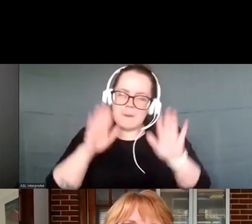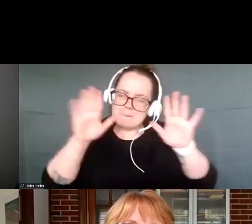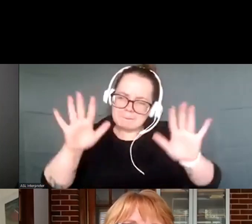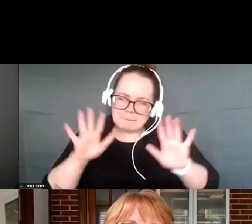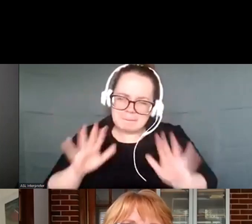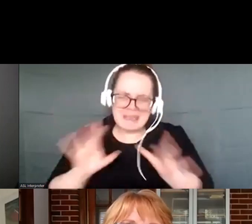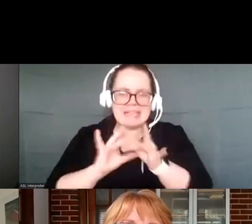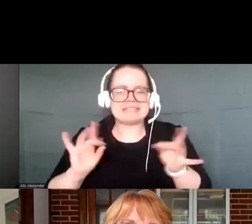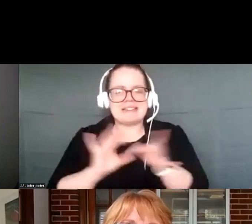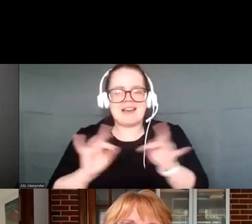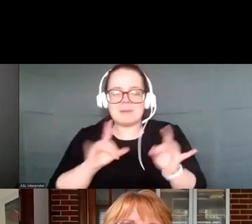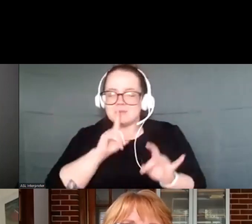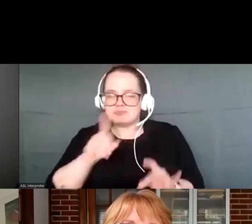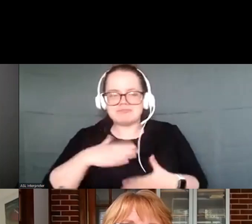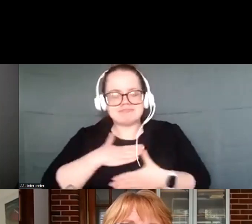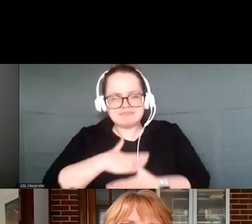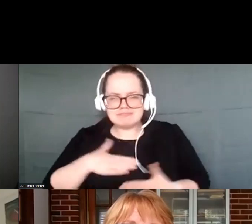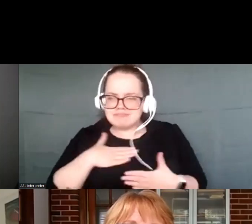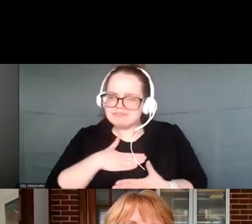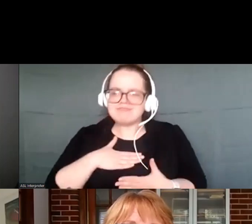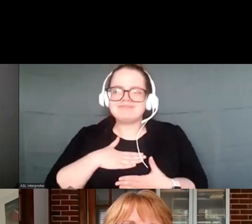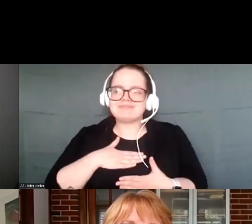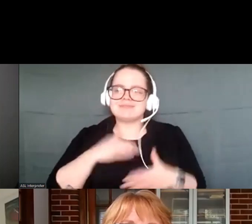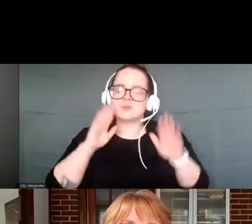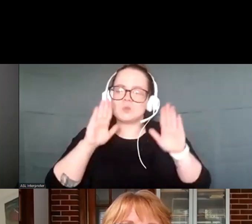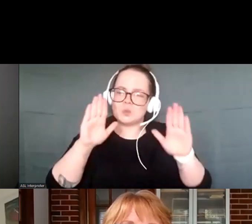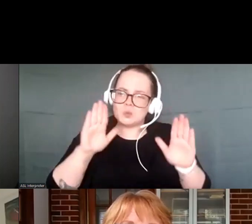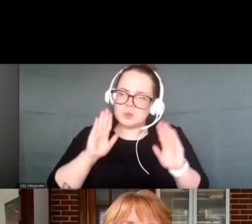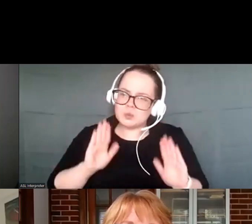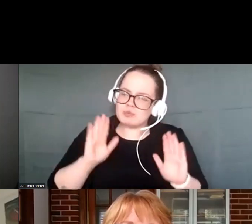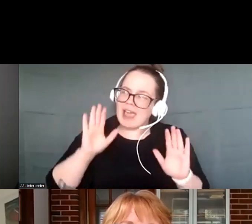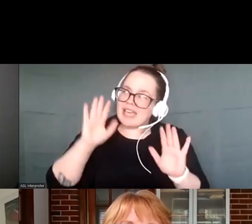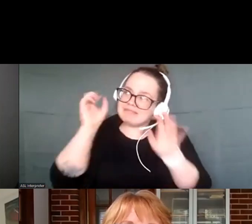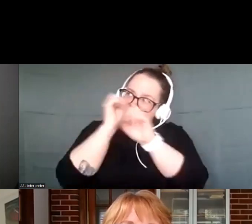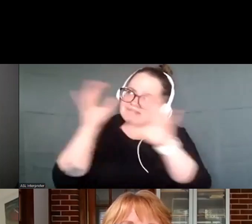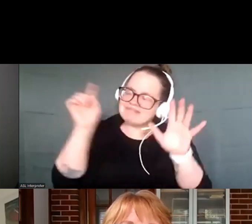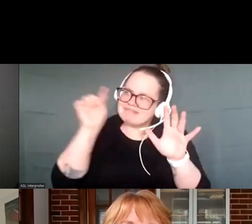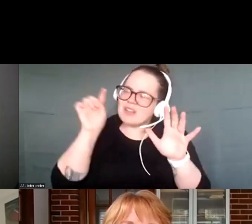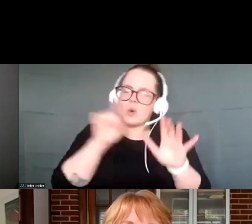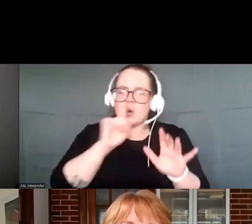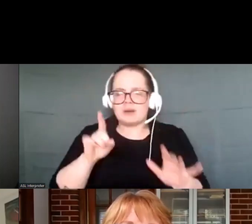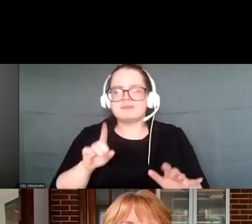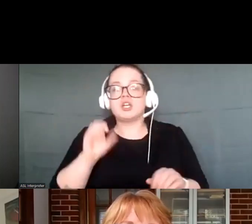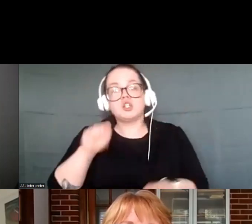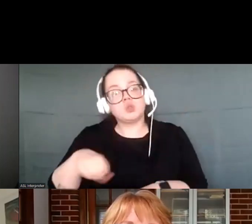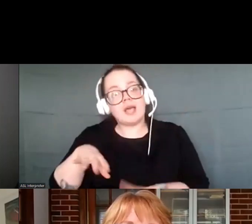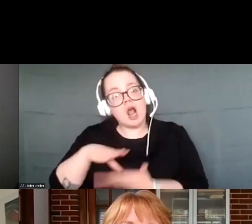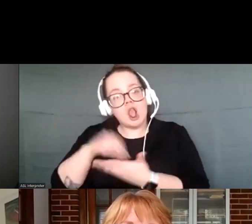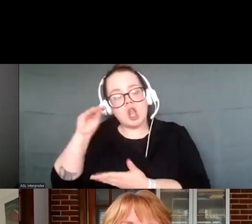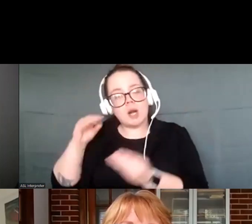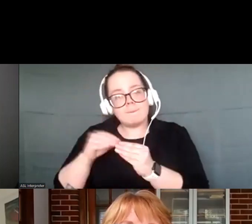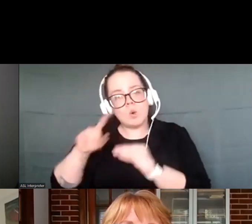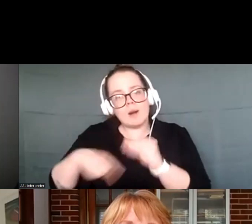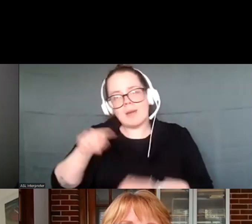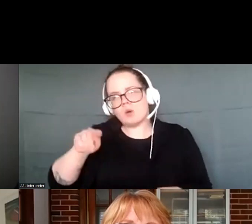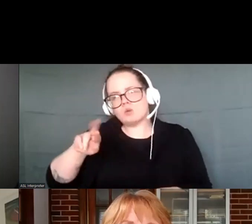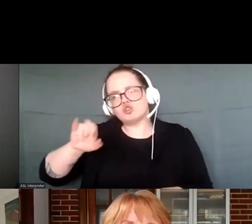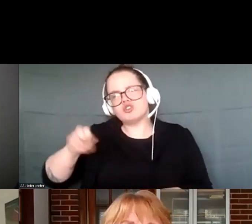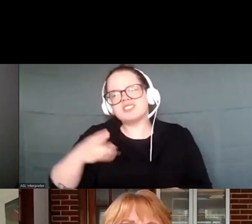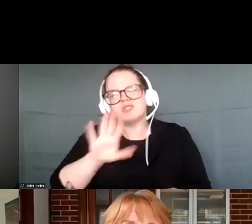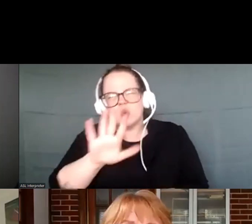So amazing and such great insights. You can learn more about Trish at Myriad Artists. What's your website, Trish?